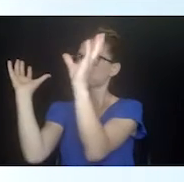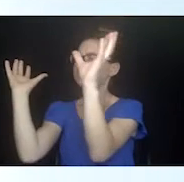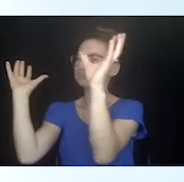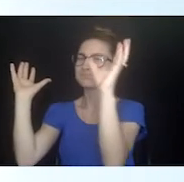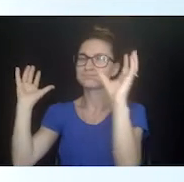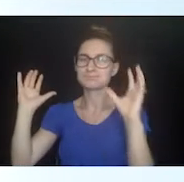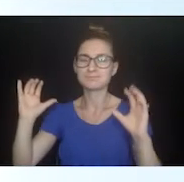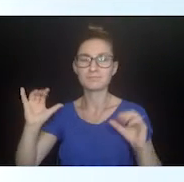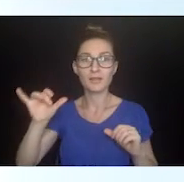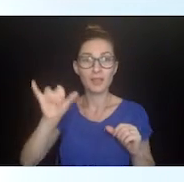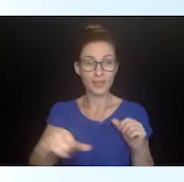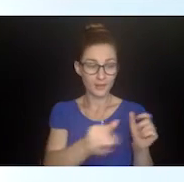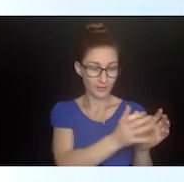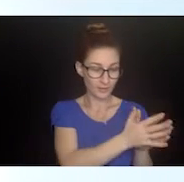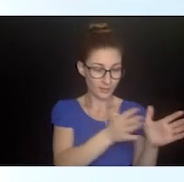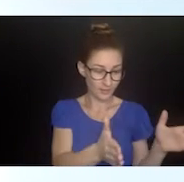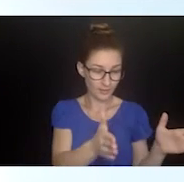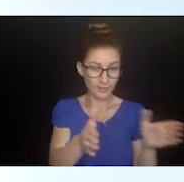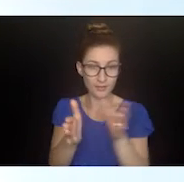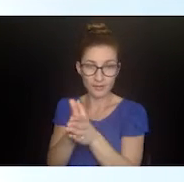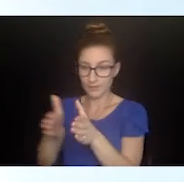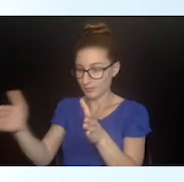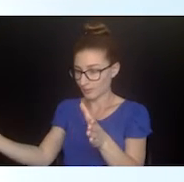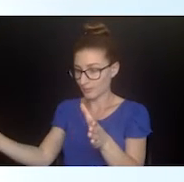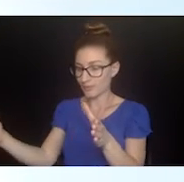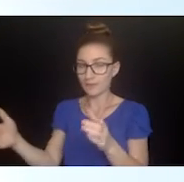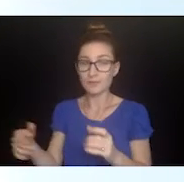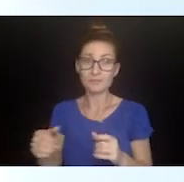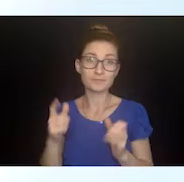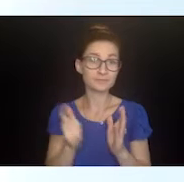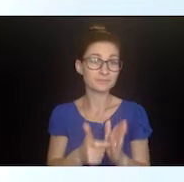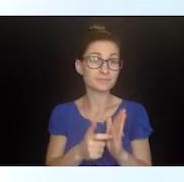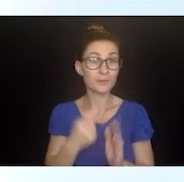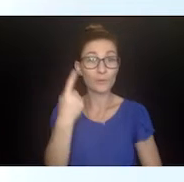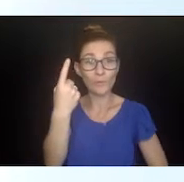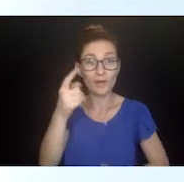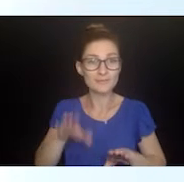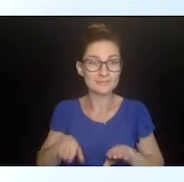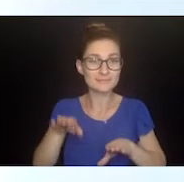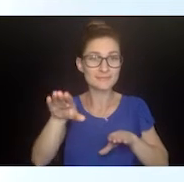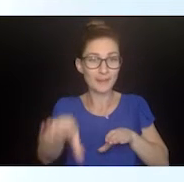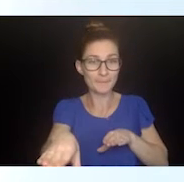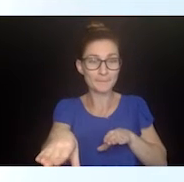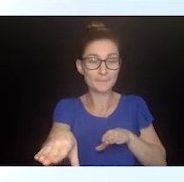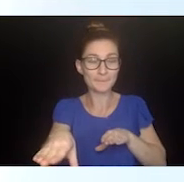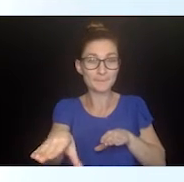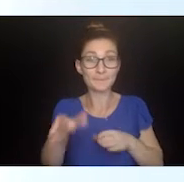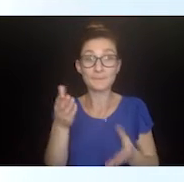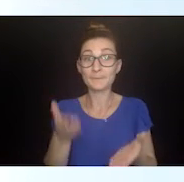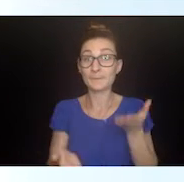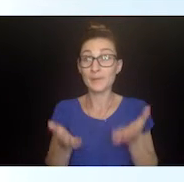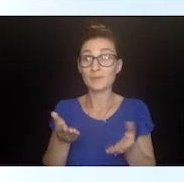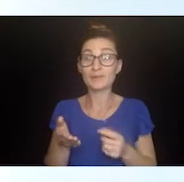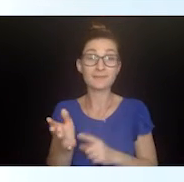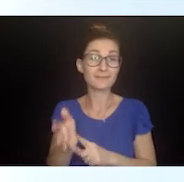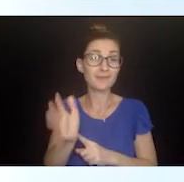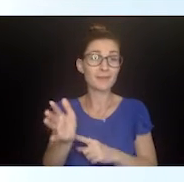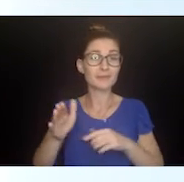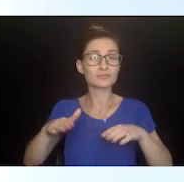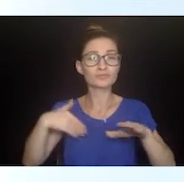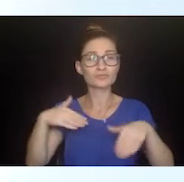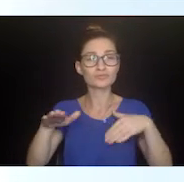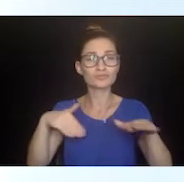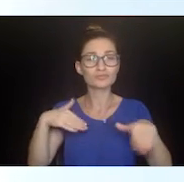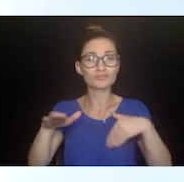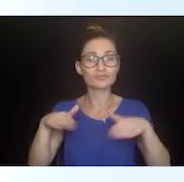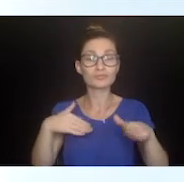there's that one step that you need to take. Now, whether that one step is taking a walk for 5 minutes each